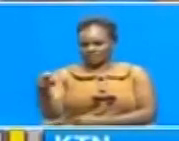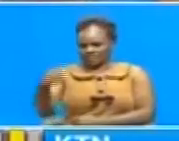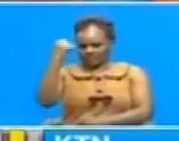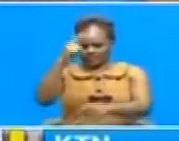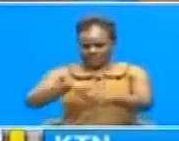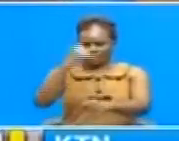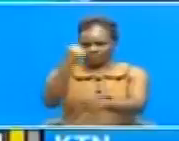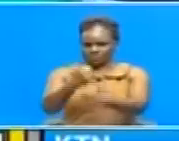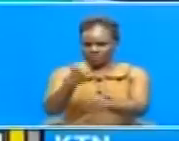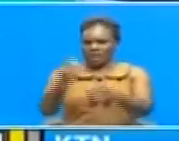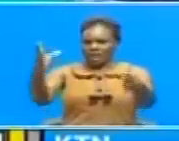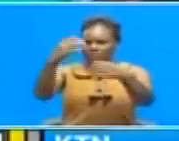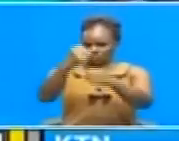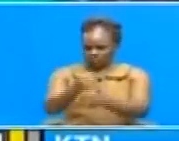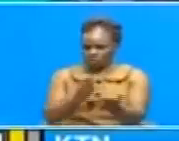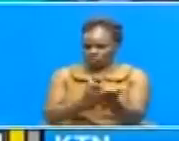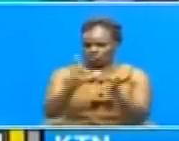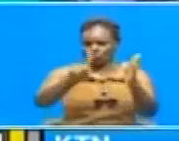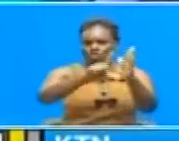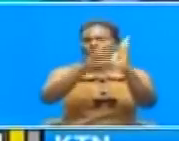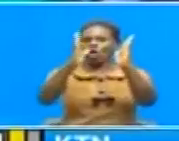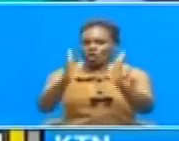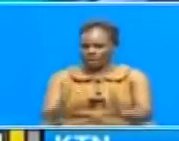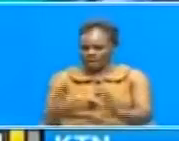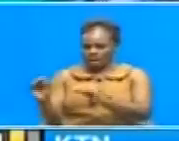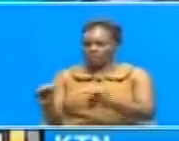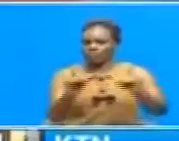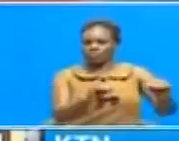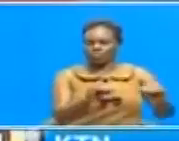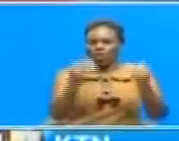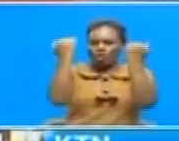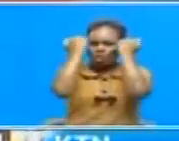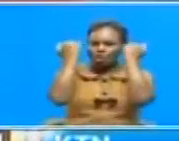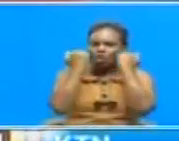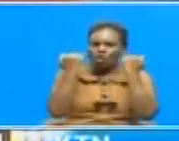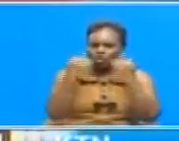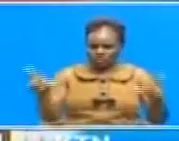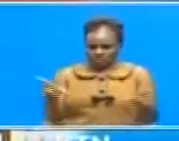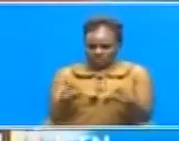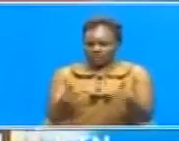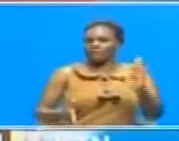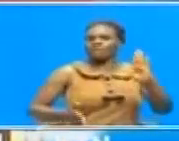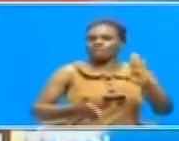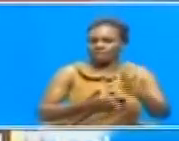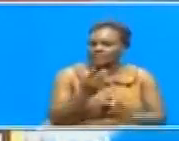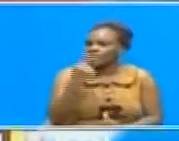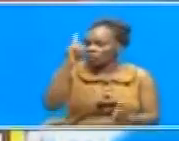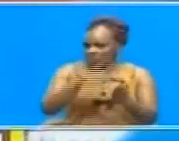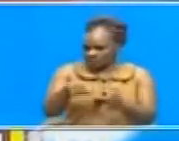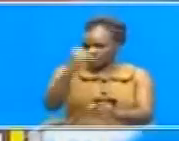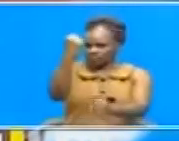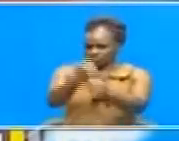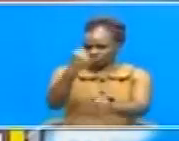crackdown. The association, through lawyer Kabugu Mutuku, moved to the High Court under certificate of urgency, arguing that the